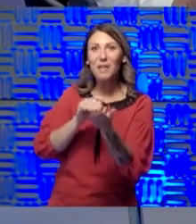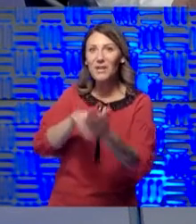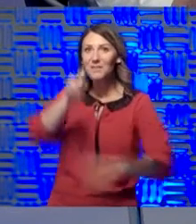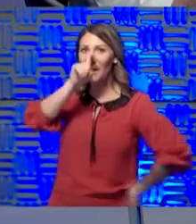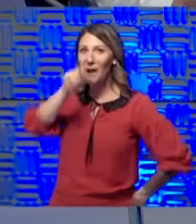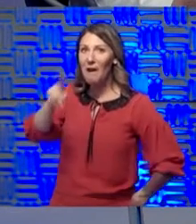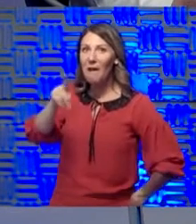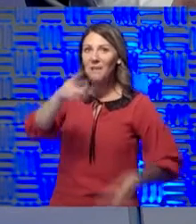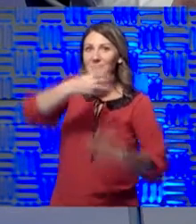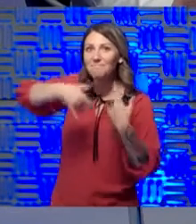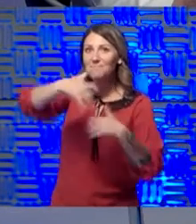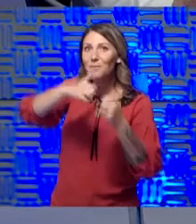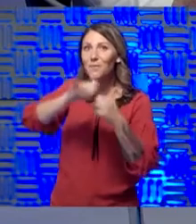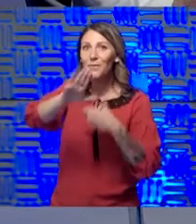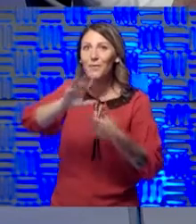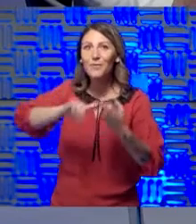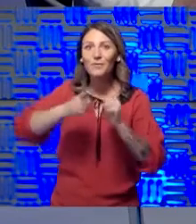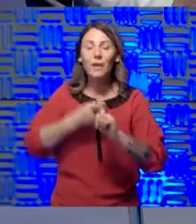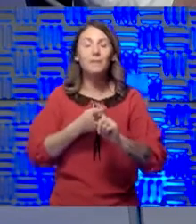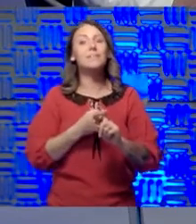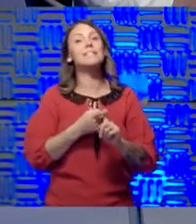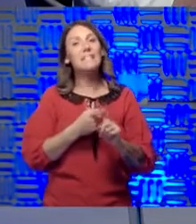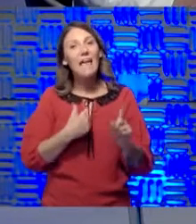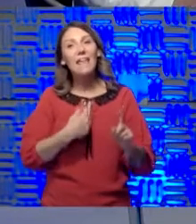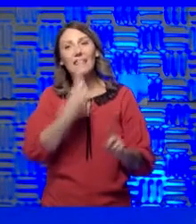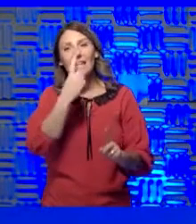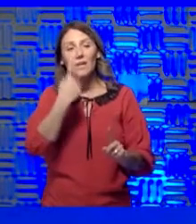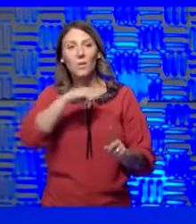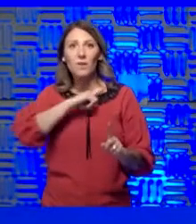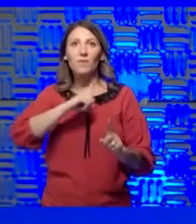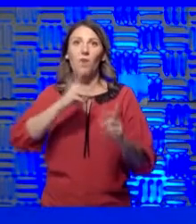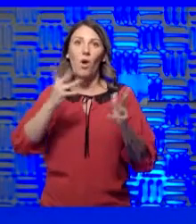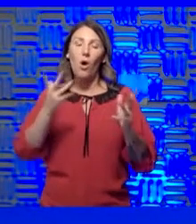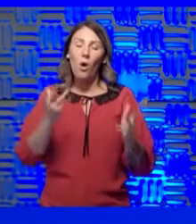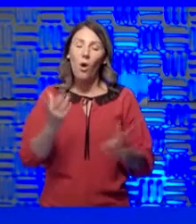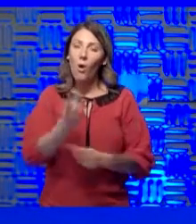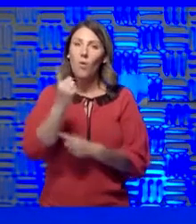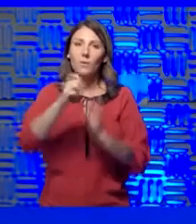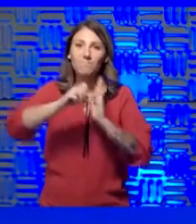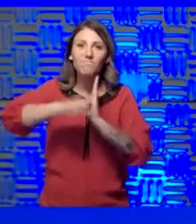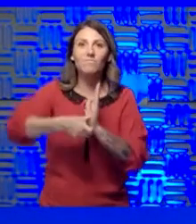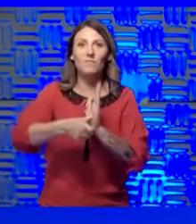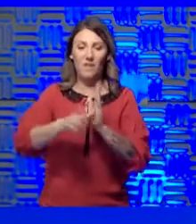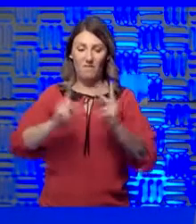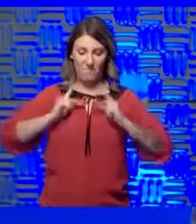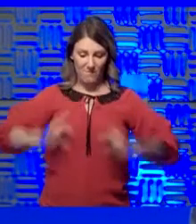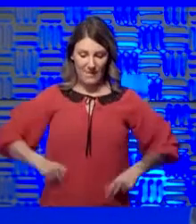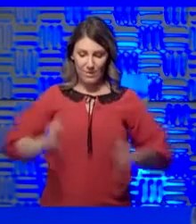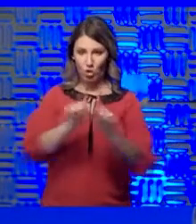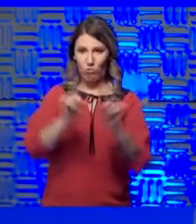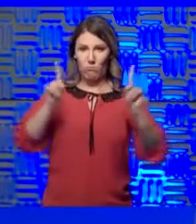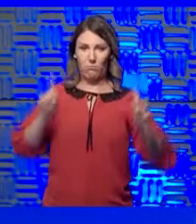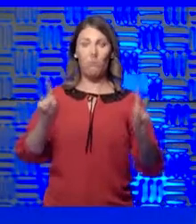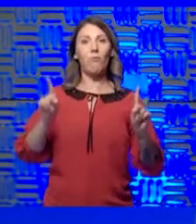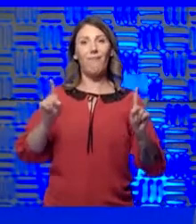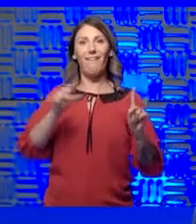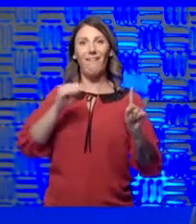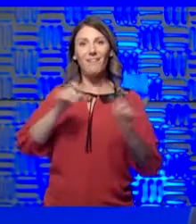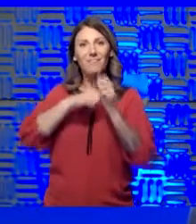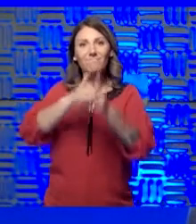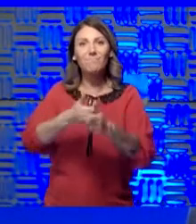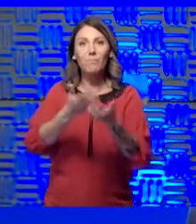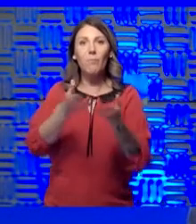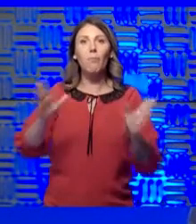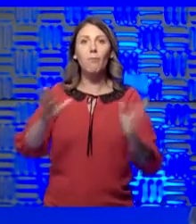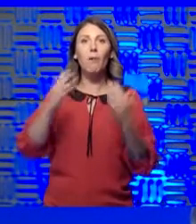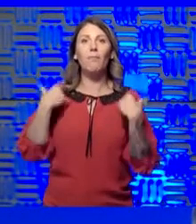with your friends. Yeah. I think we have always stressed the importance of the physical distancing and adhering to public health